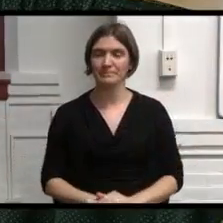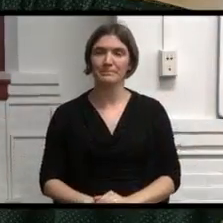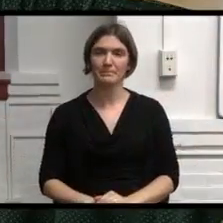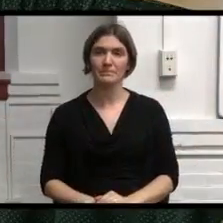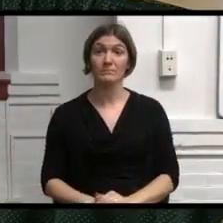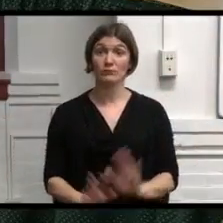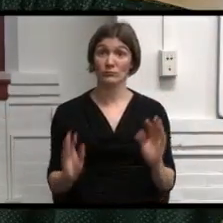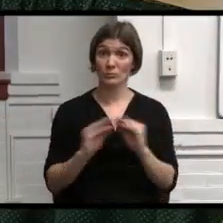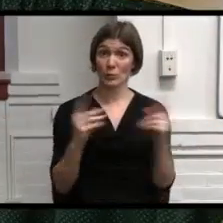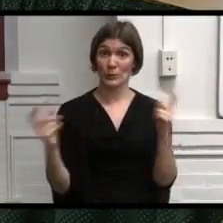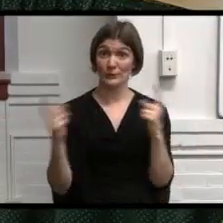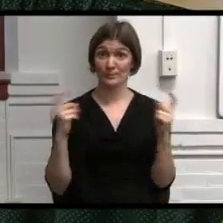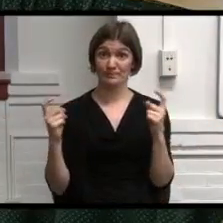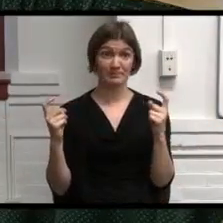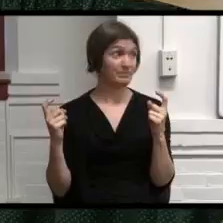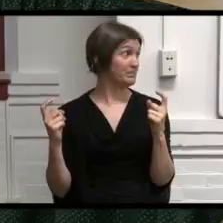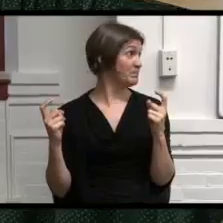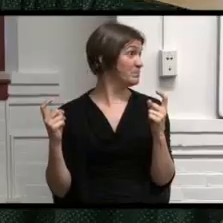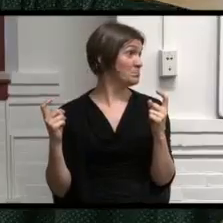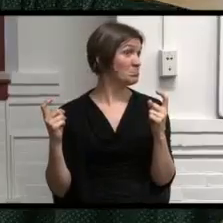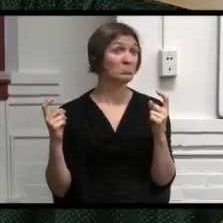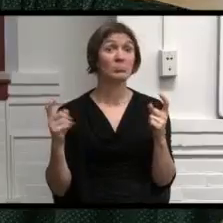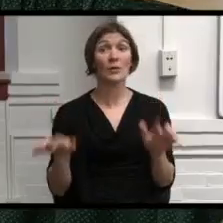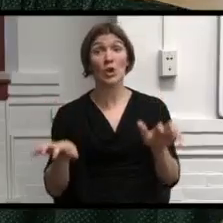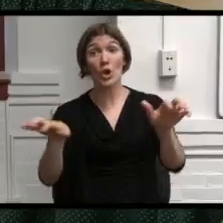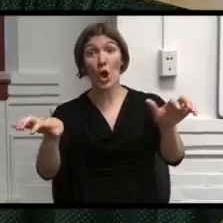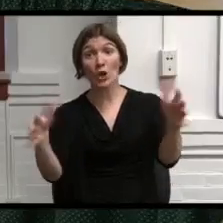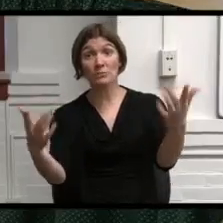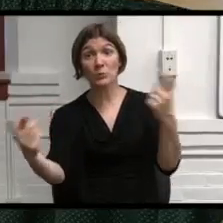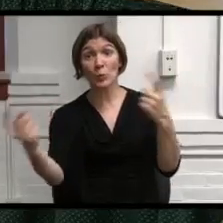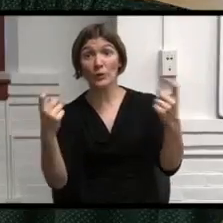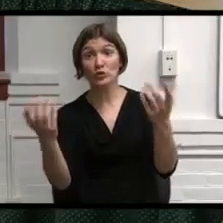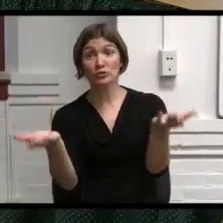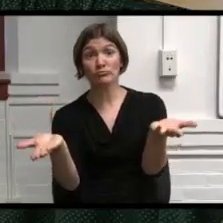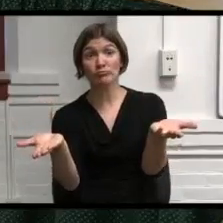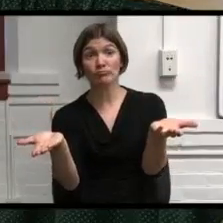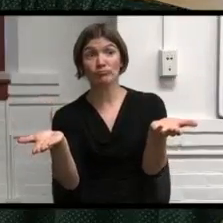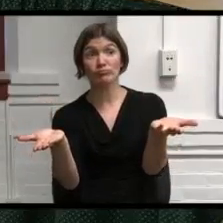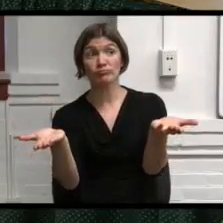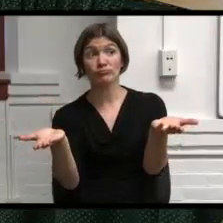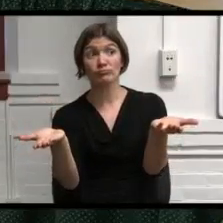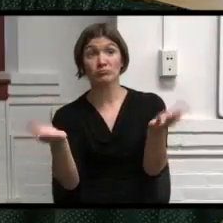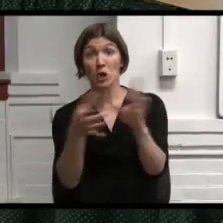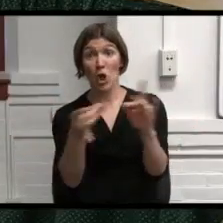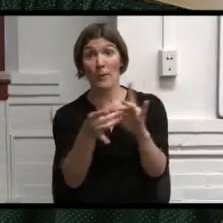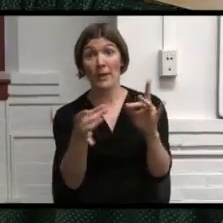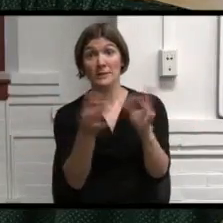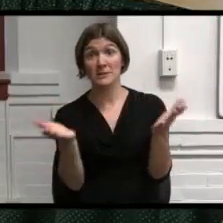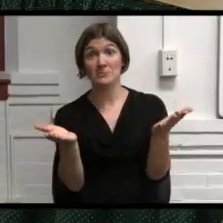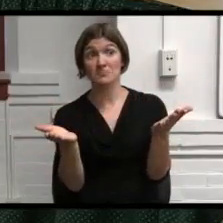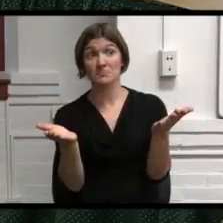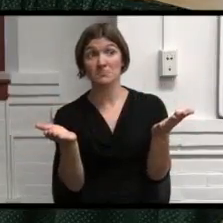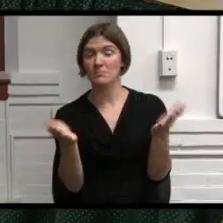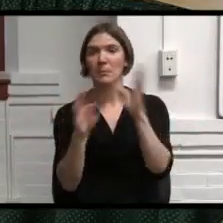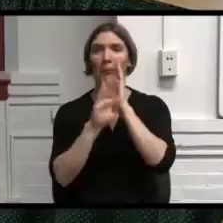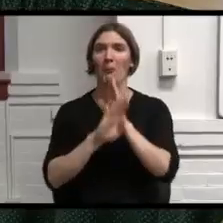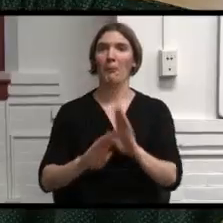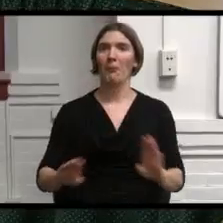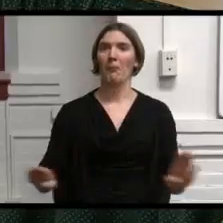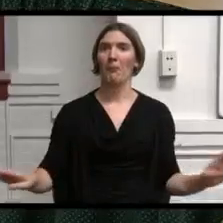Is anybody else on the board? No. Does anyone in the public have any questions or comments?